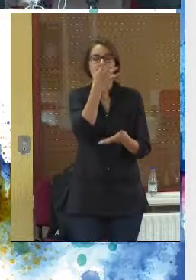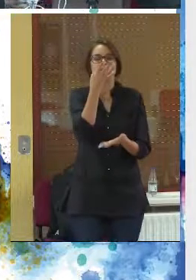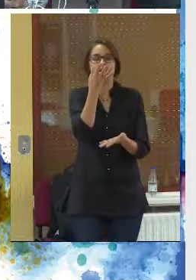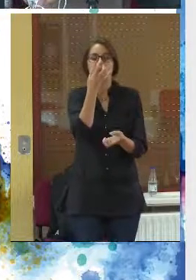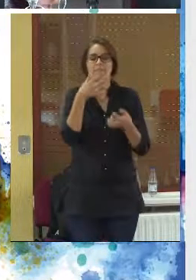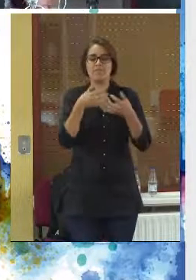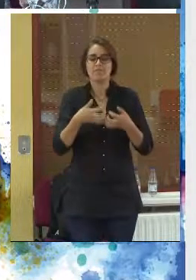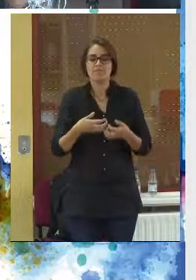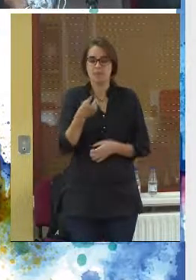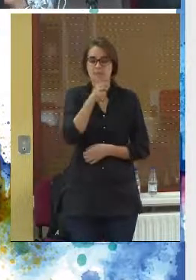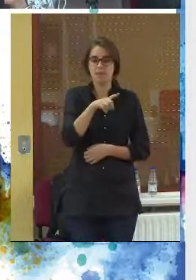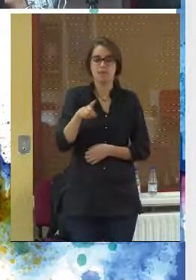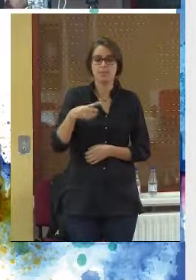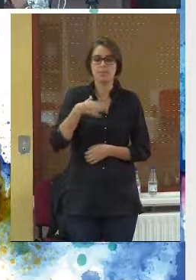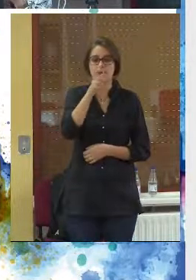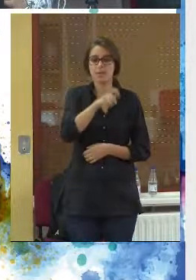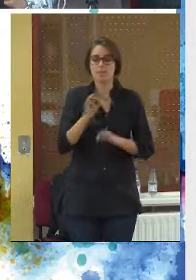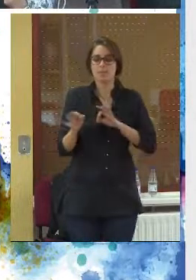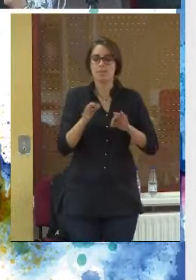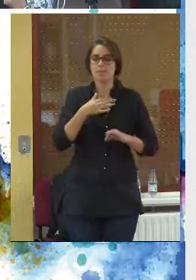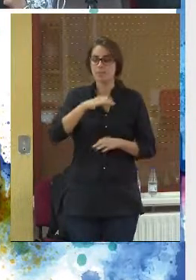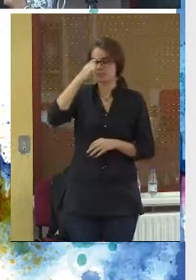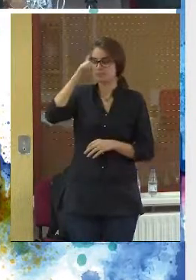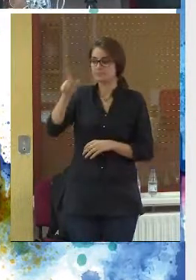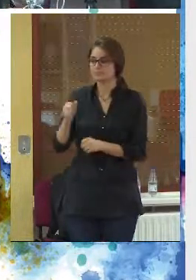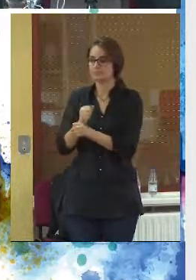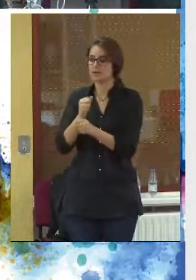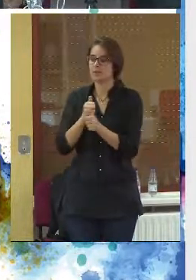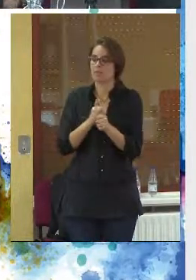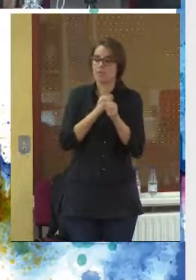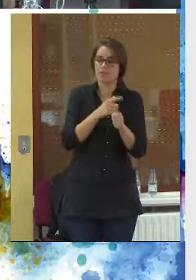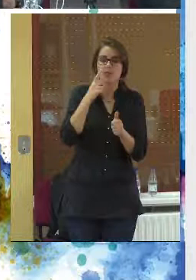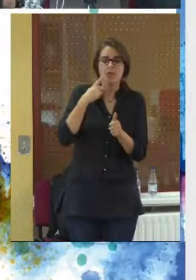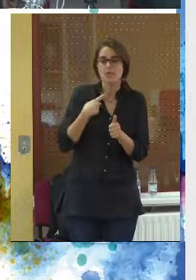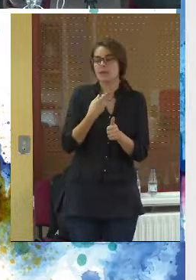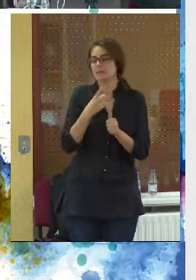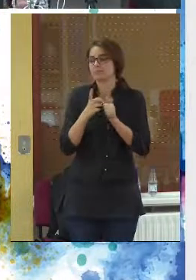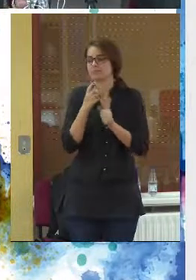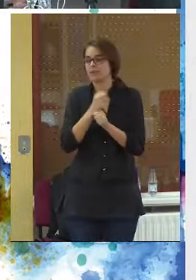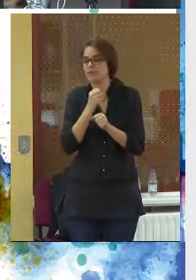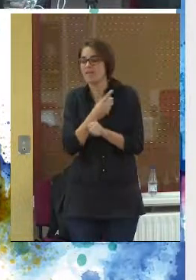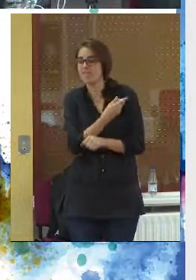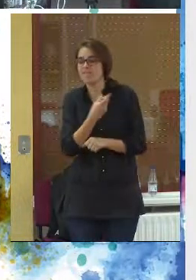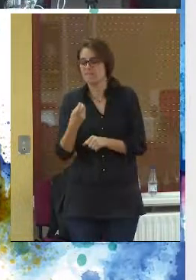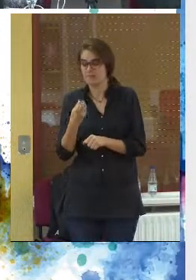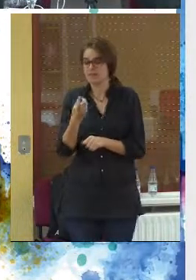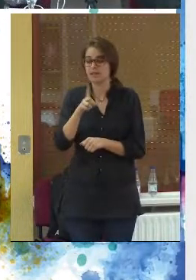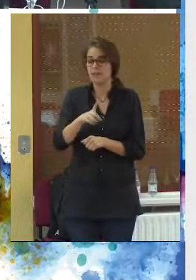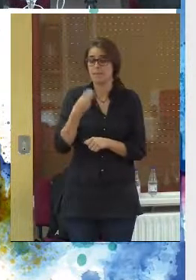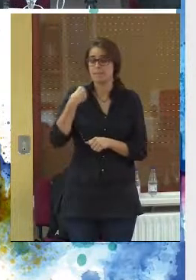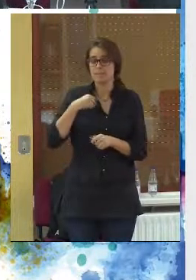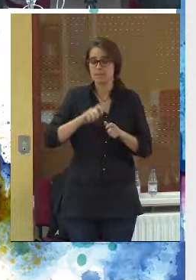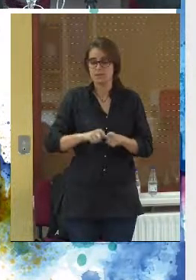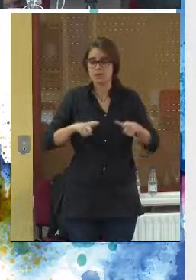tutors to carry out a full monitoring of the tasks that are pending and the tasks that are completed. On the